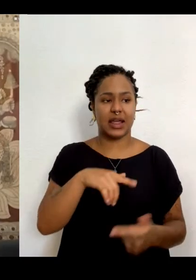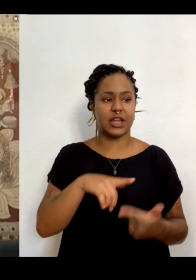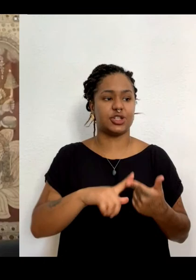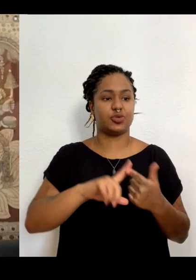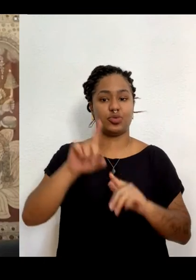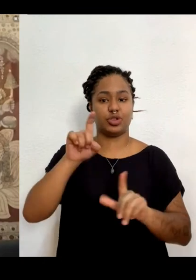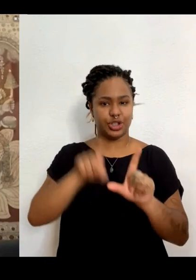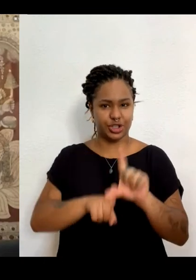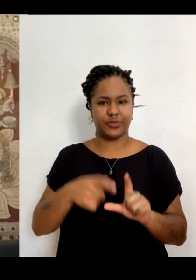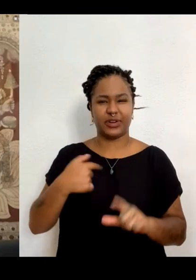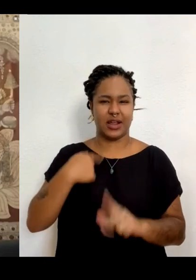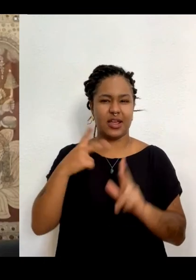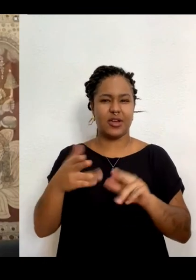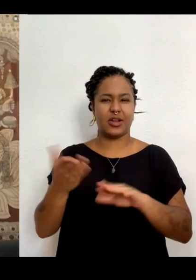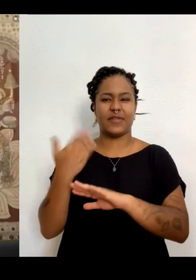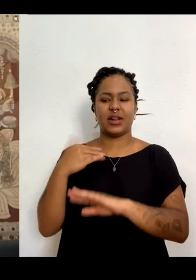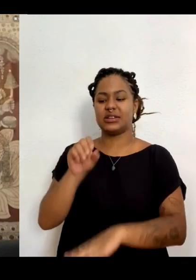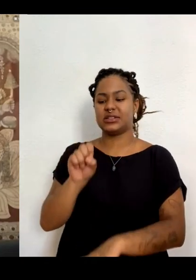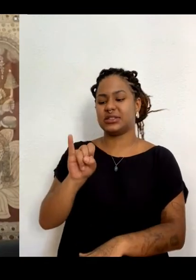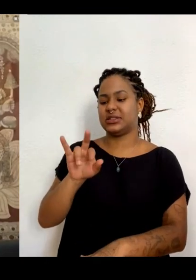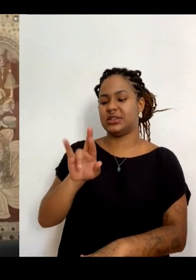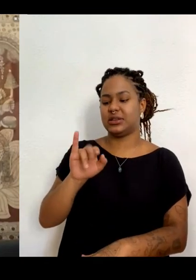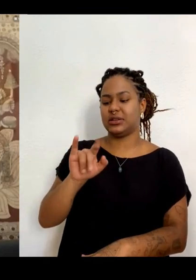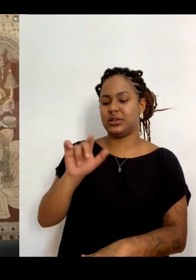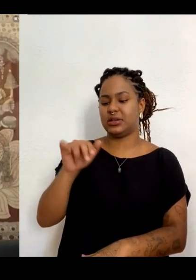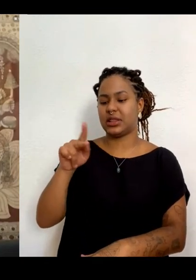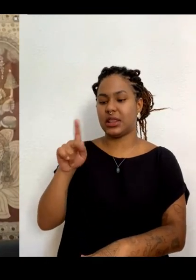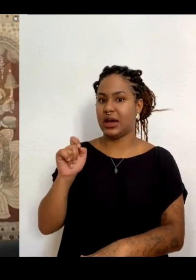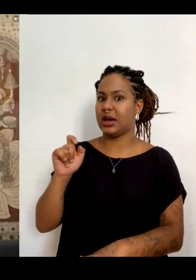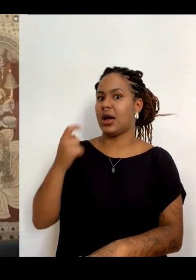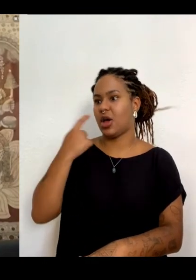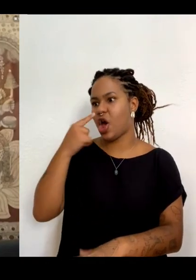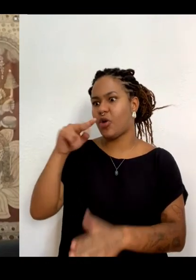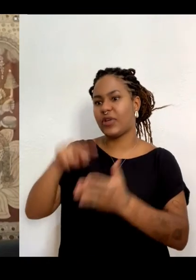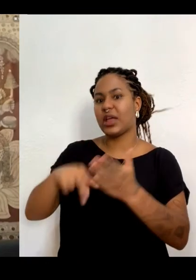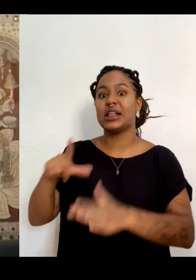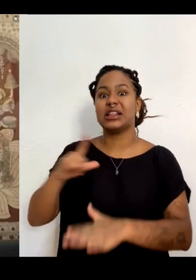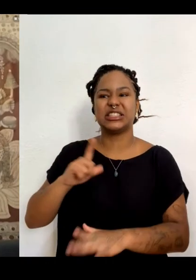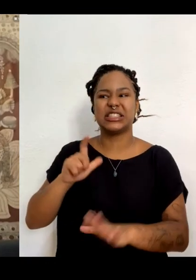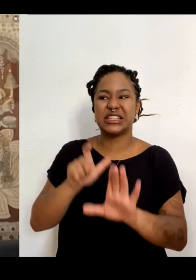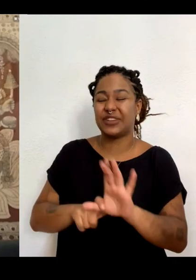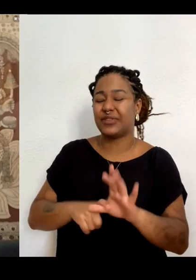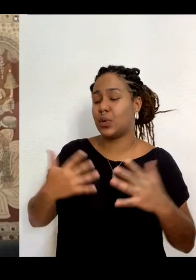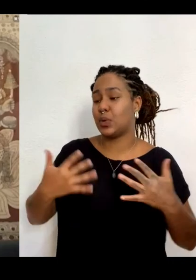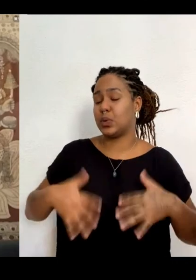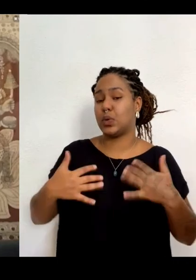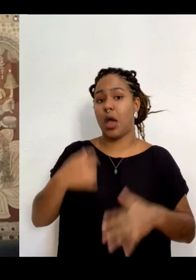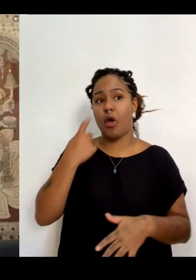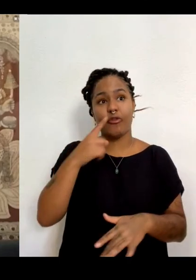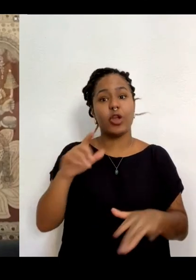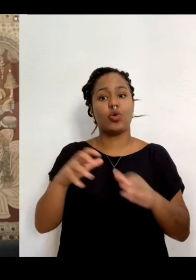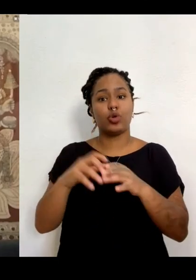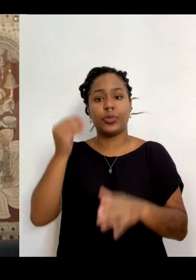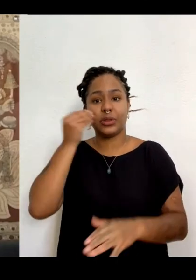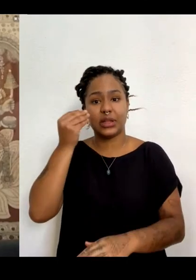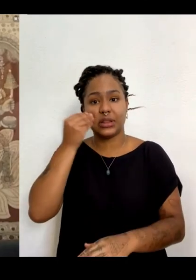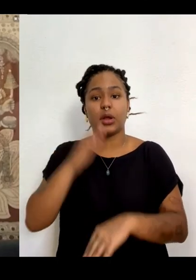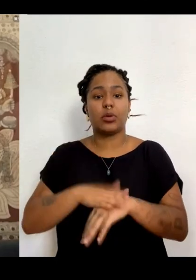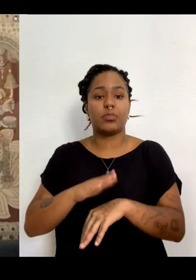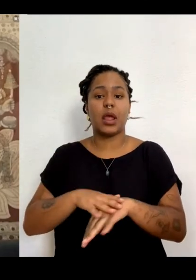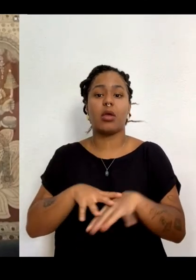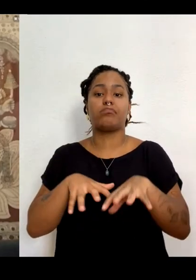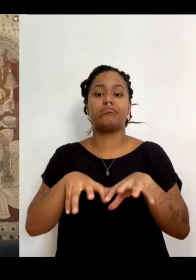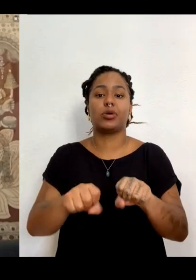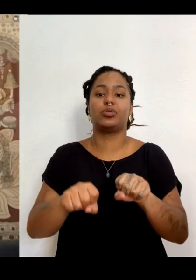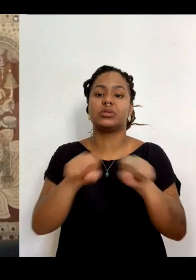debt there is already a group trying to commodify the water systems and and Coca-Cola is playing